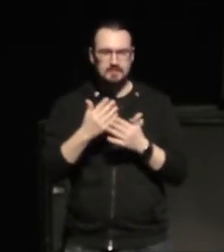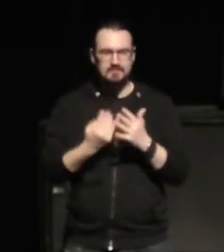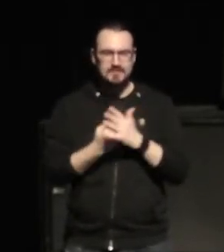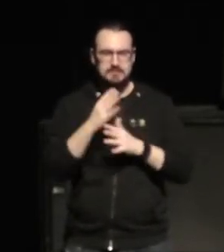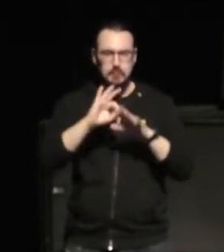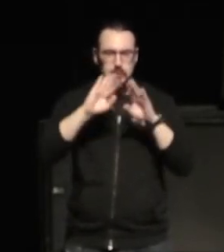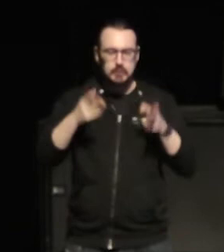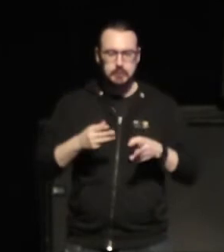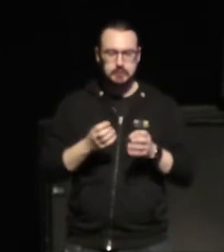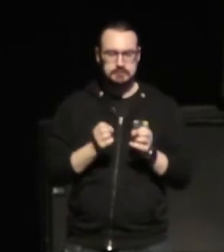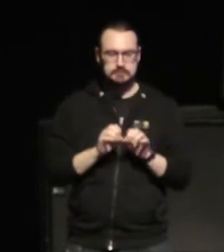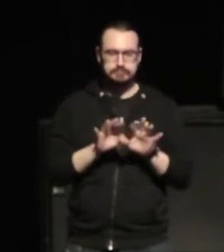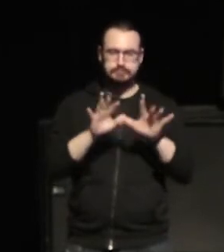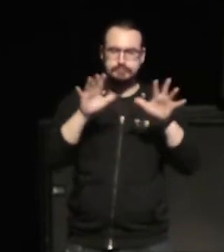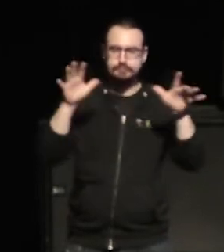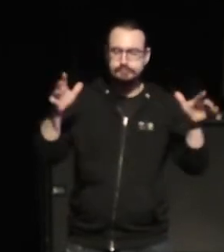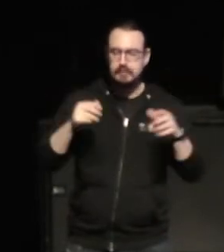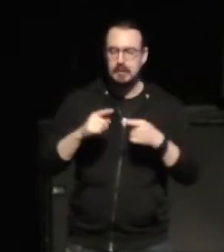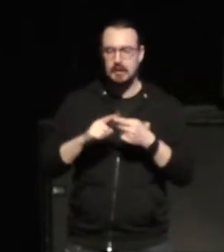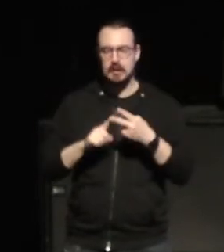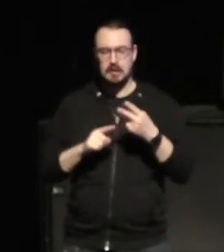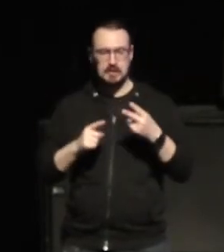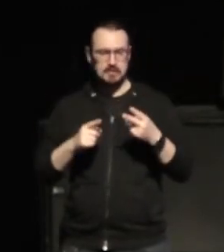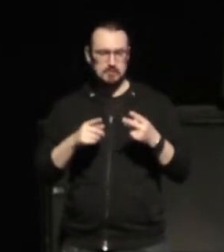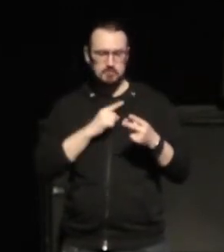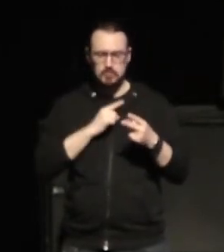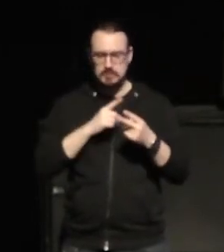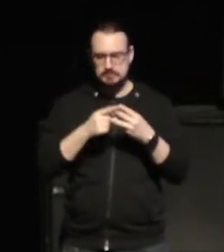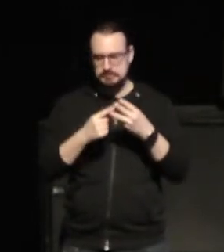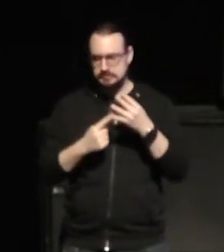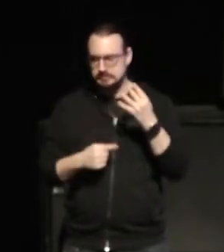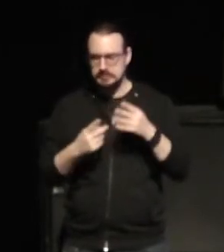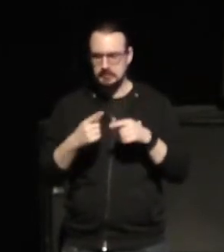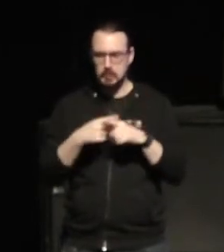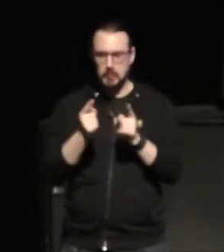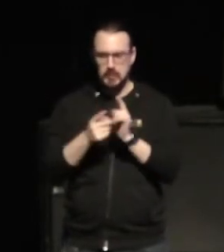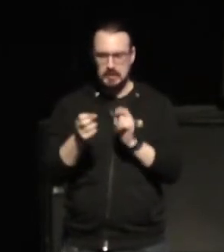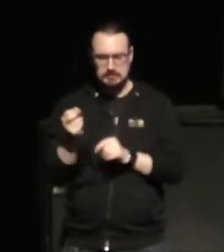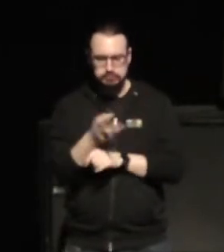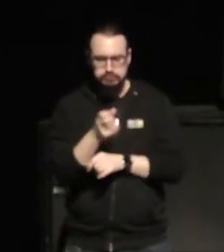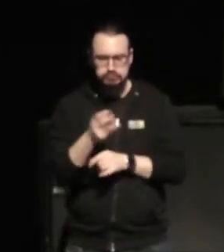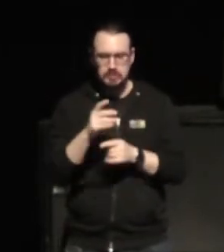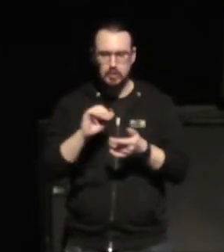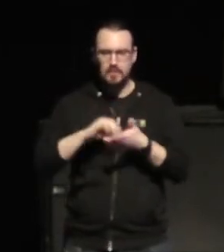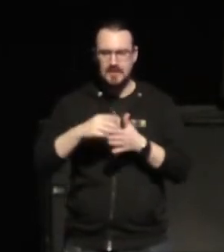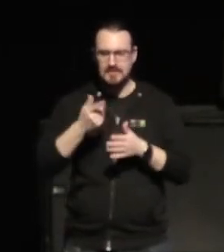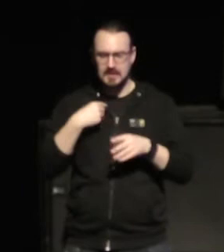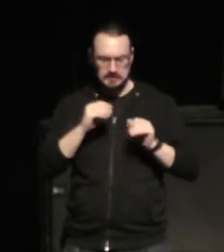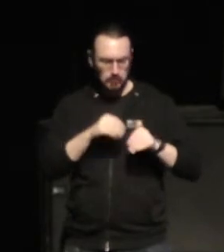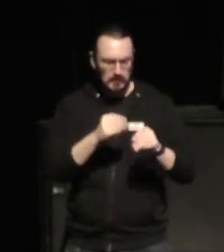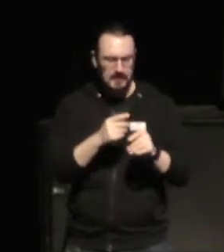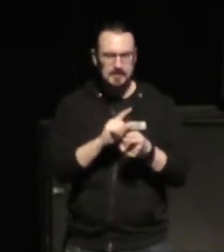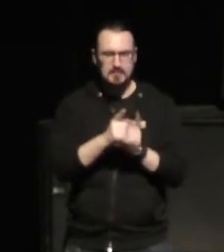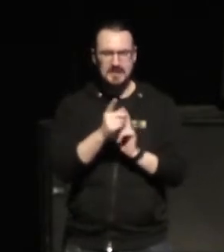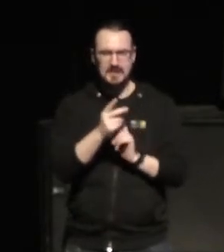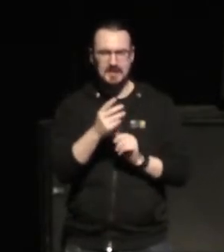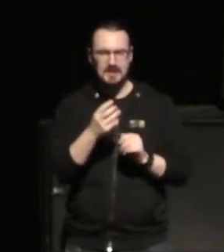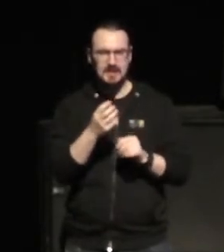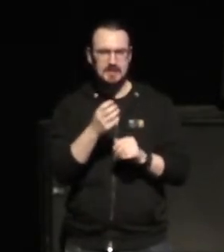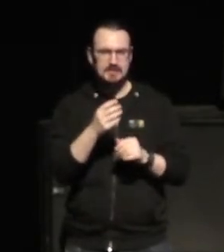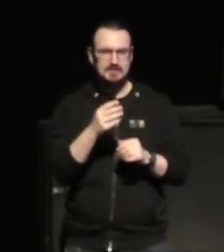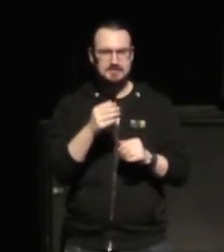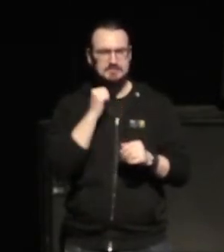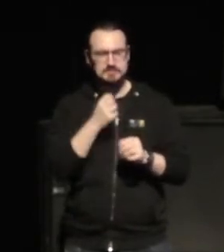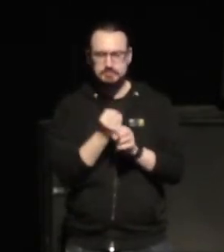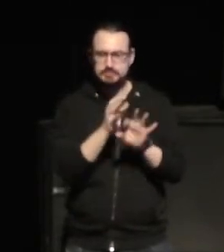of water consumption globally, and a substantial portion of emissions of eutrophying substances, and